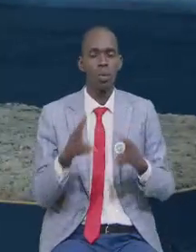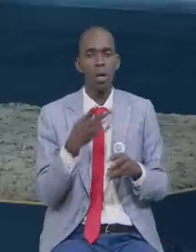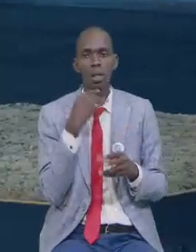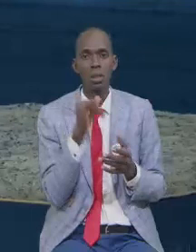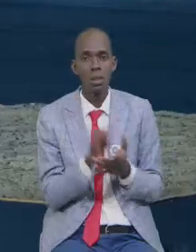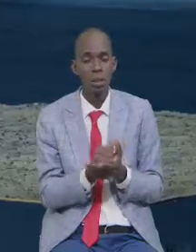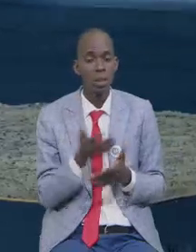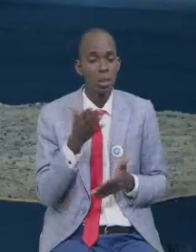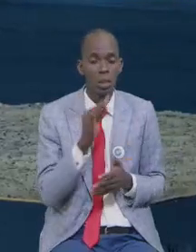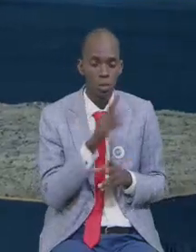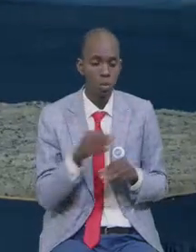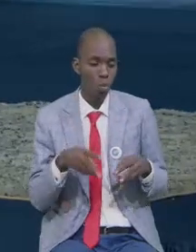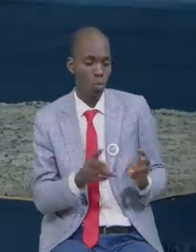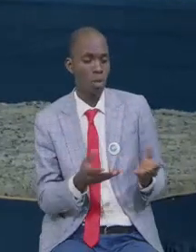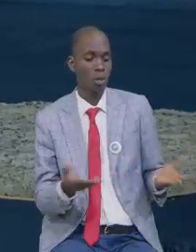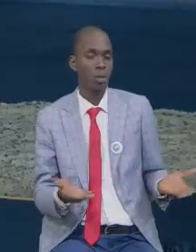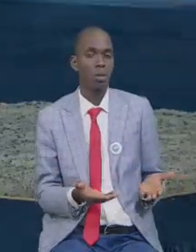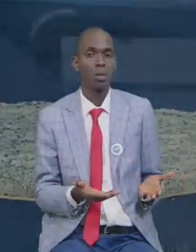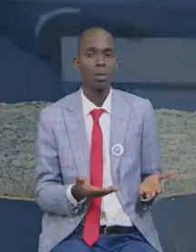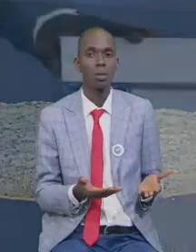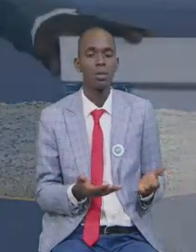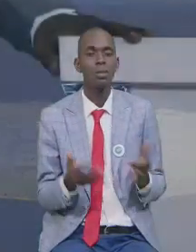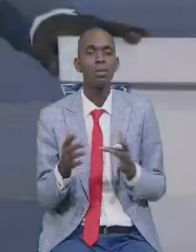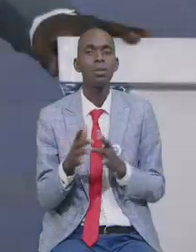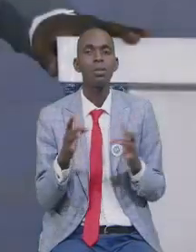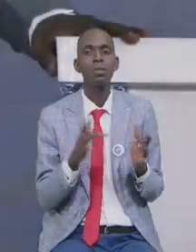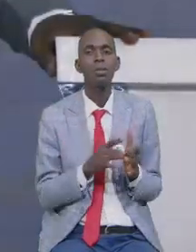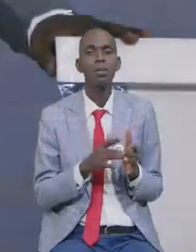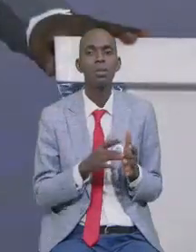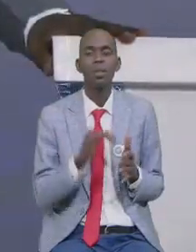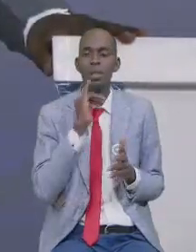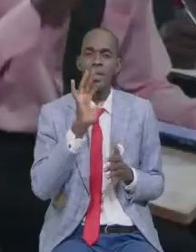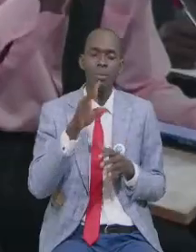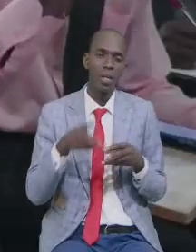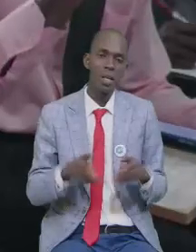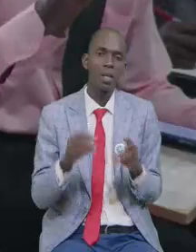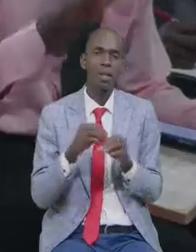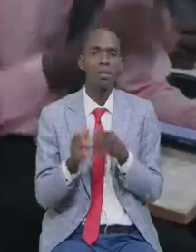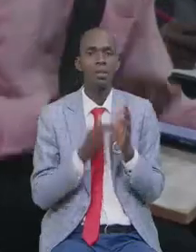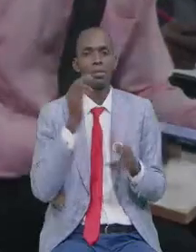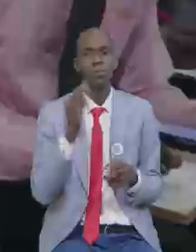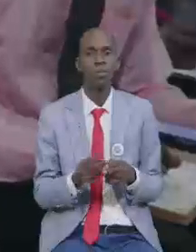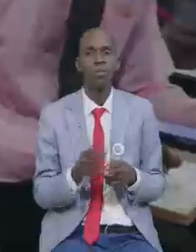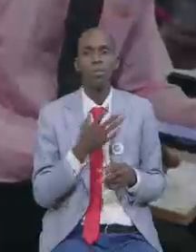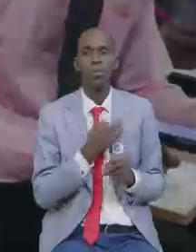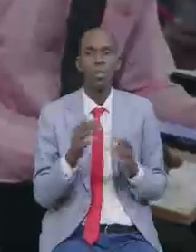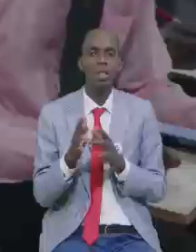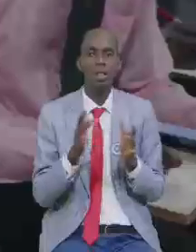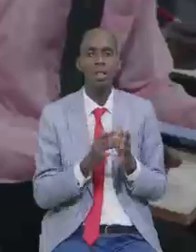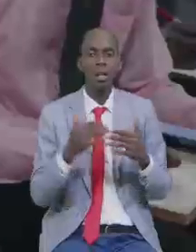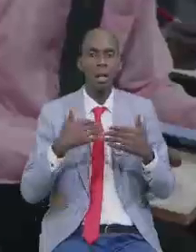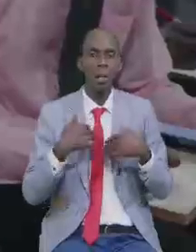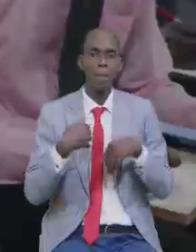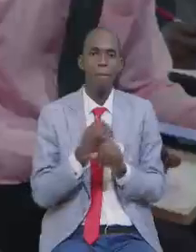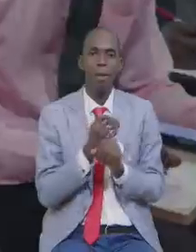is no way here. Jesus is your way. And Jesus has made a